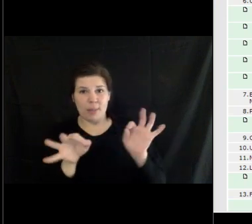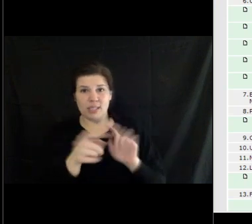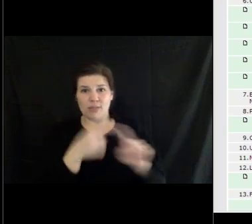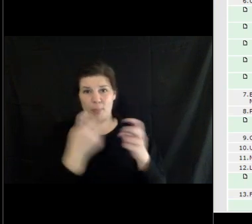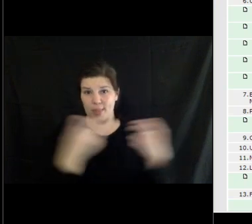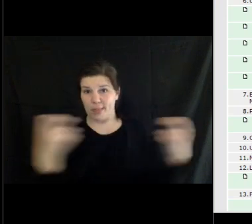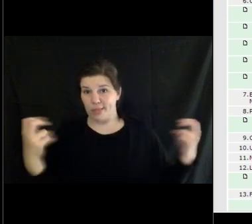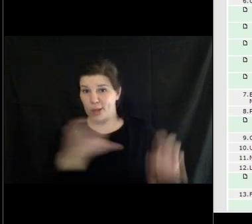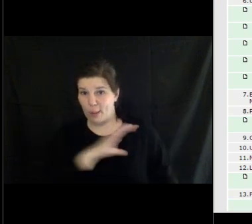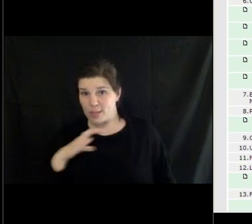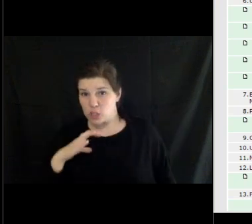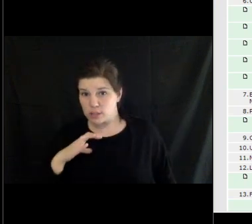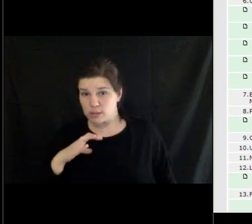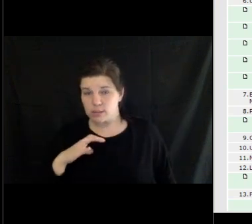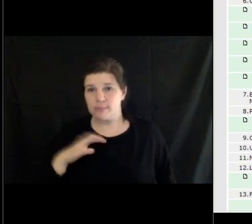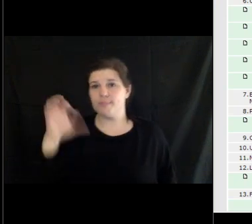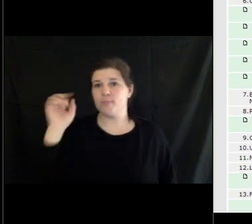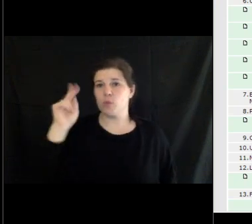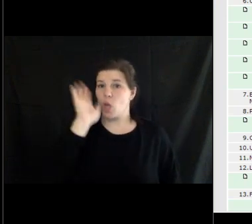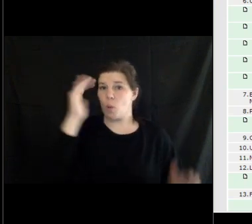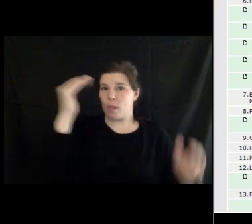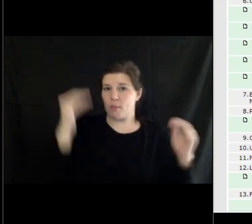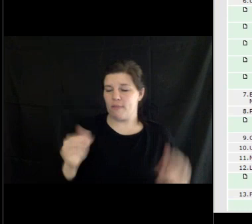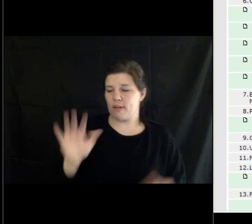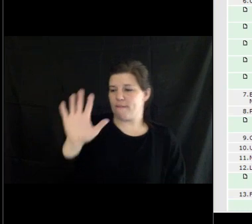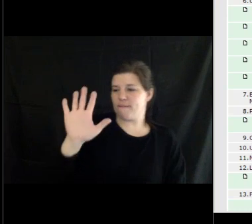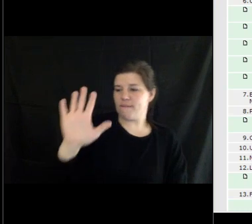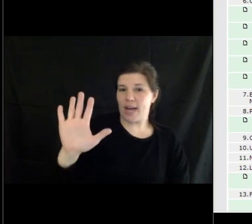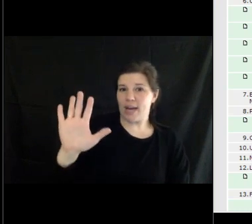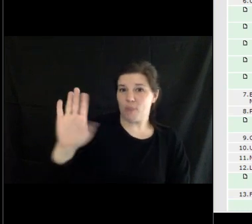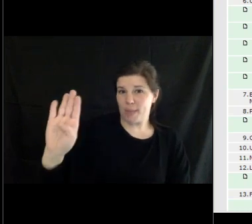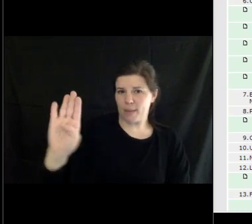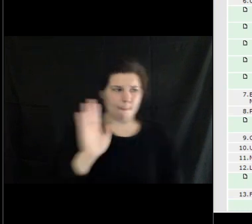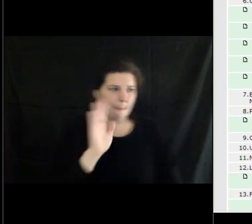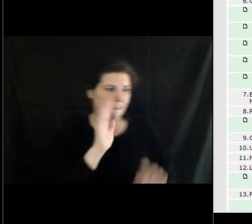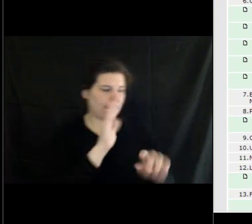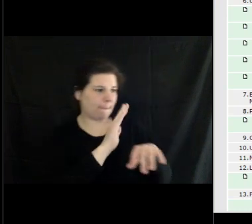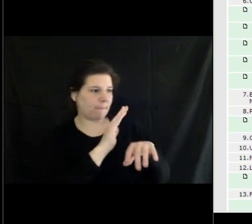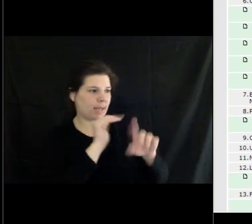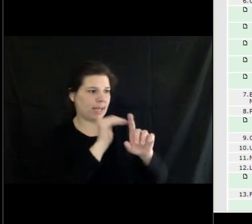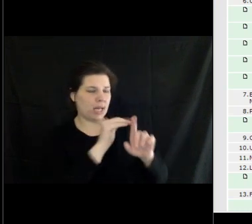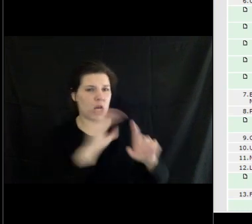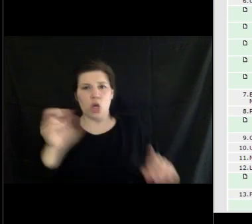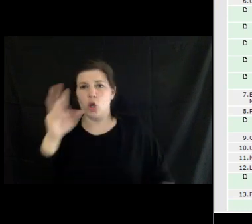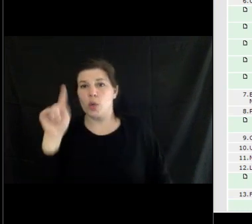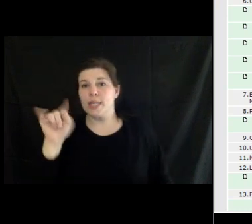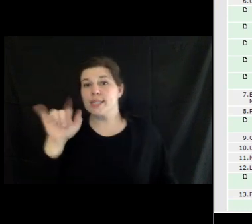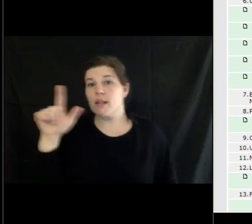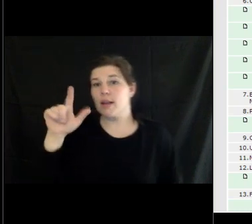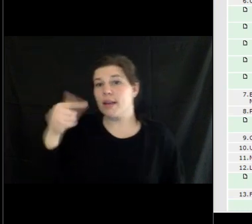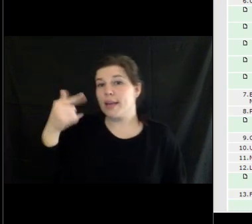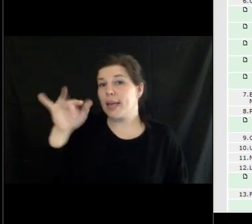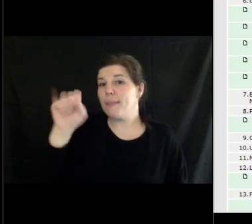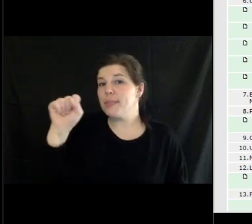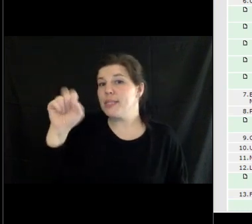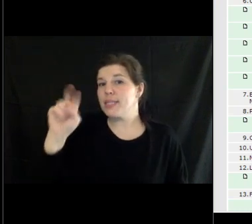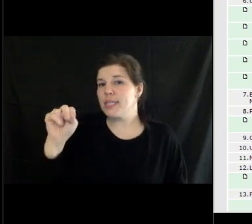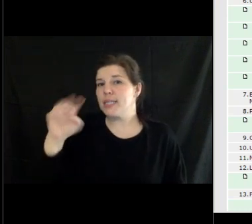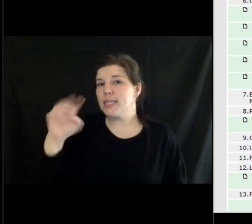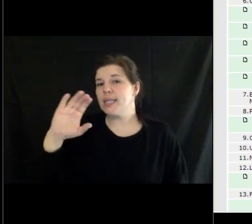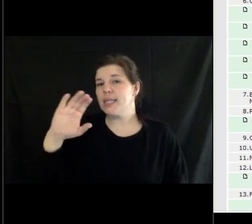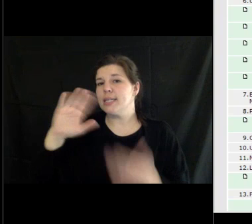Okay, we're going to move on to the next item, 5B. Mayor, sorry, Crystal Gibson, City Clerk. Yes, ma'am. Commissioner Hay